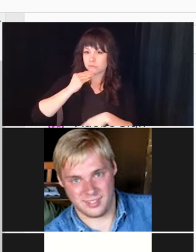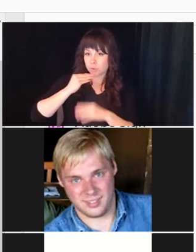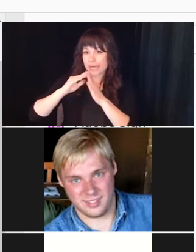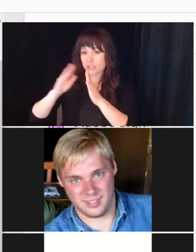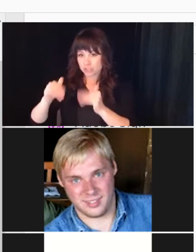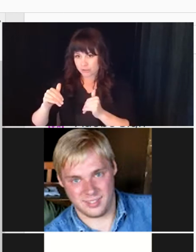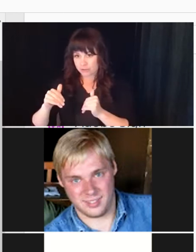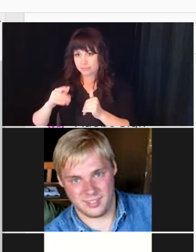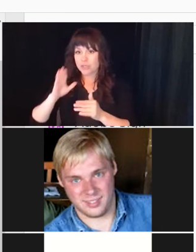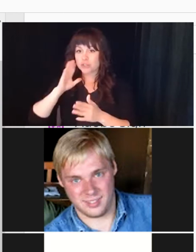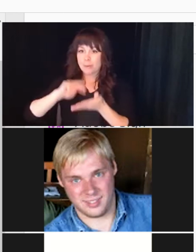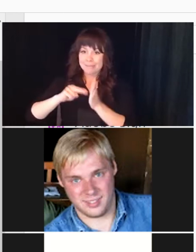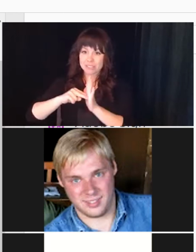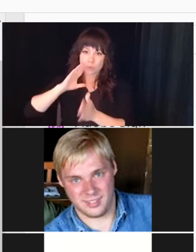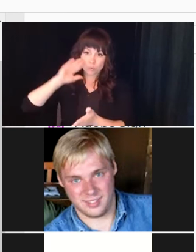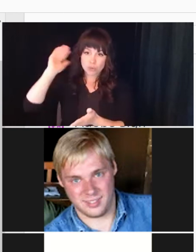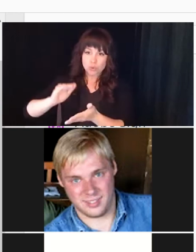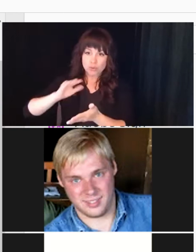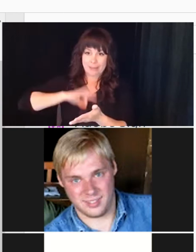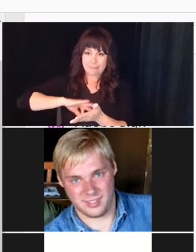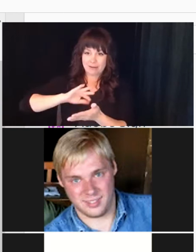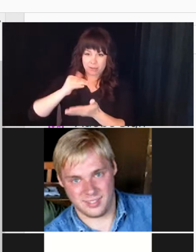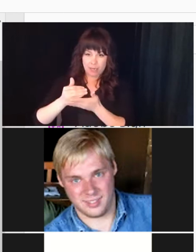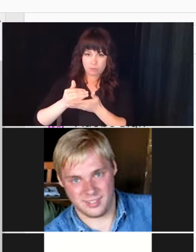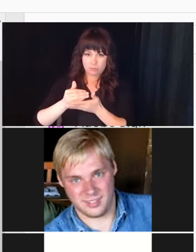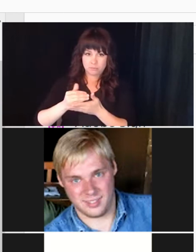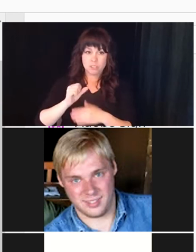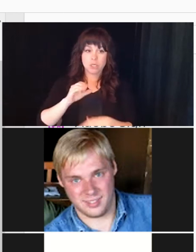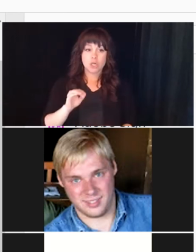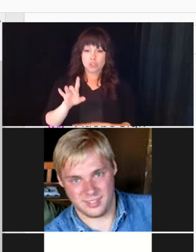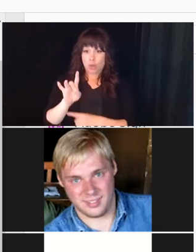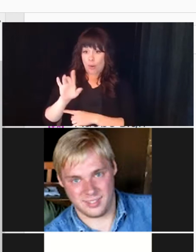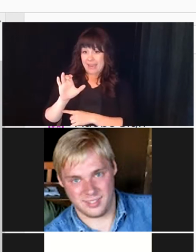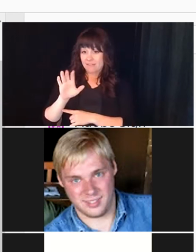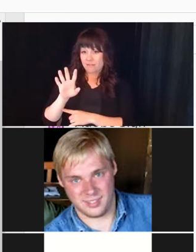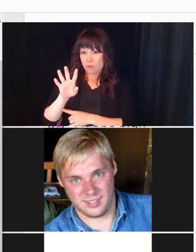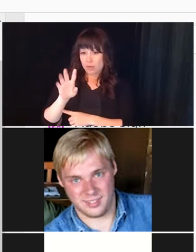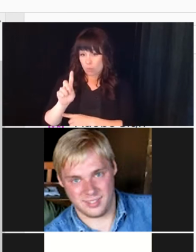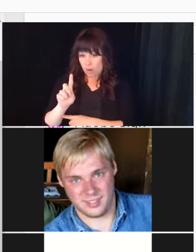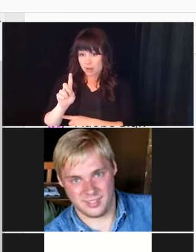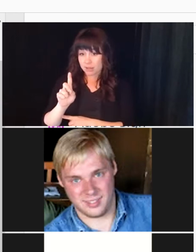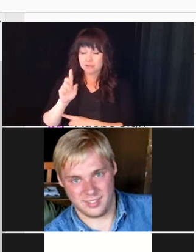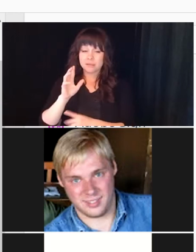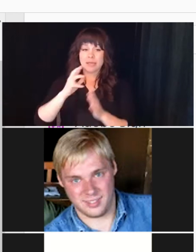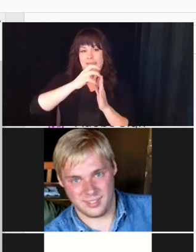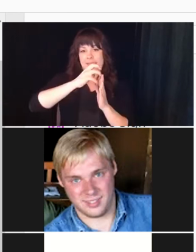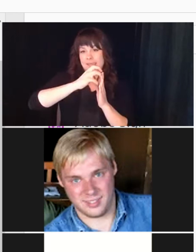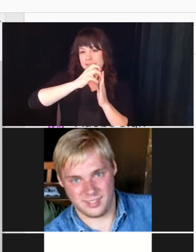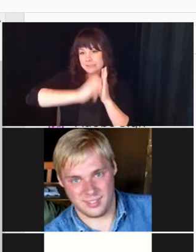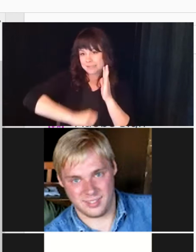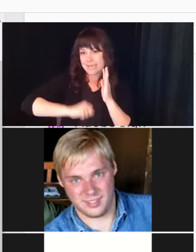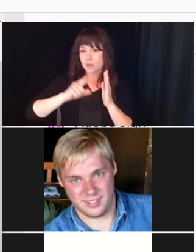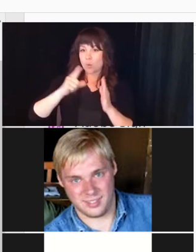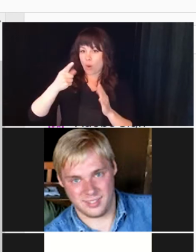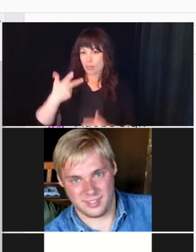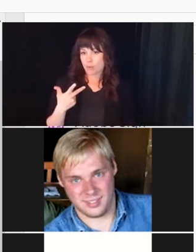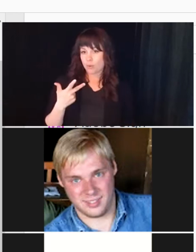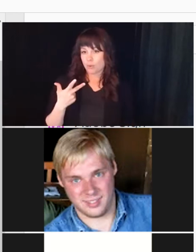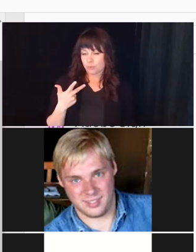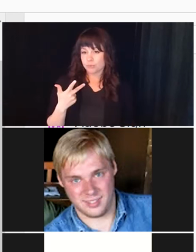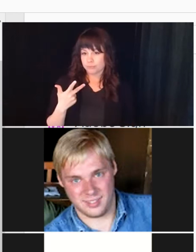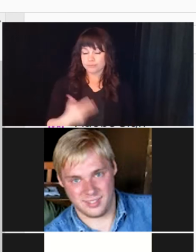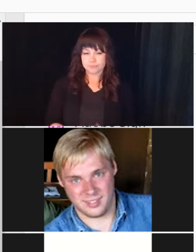And what happens is they take the 841 at that point and reduce the benefit by one third. All right,